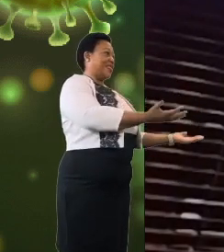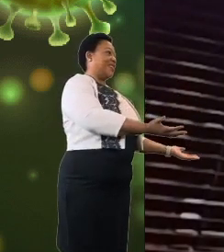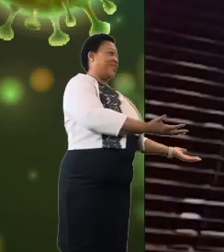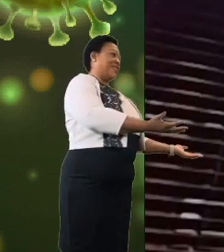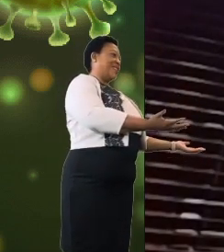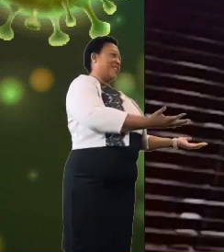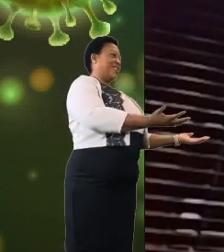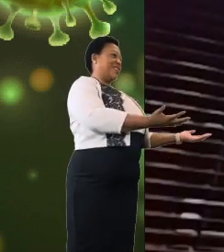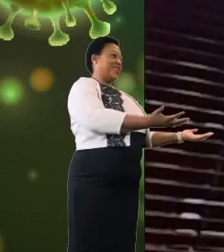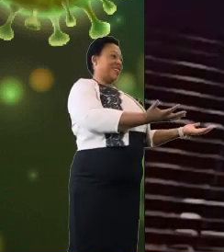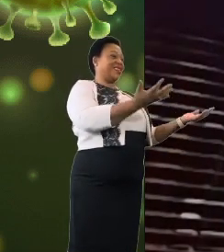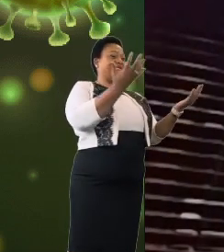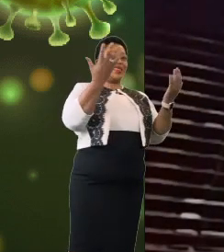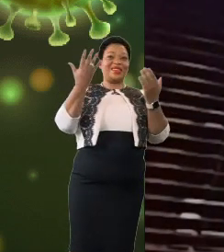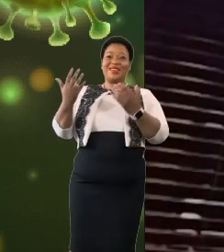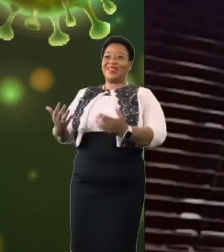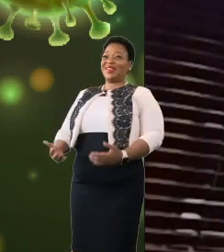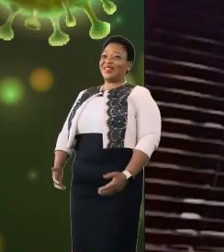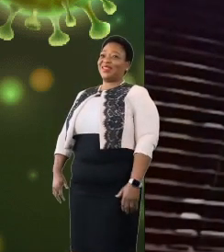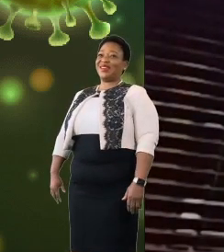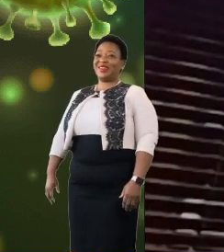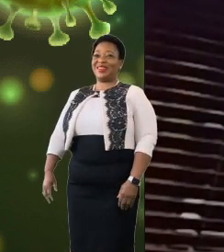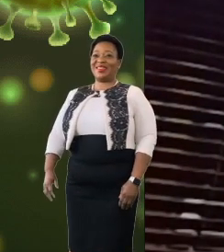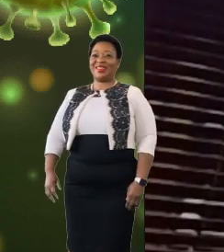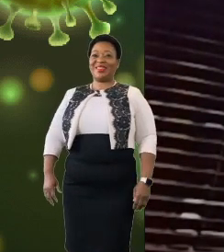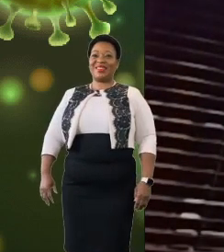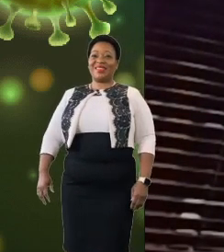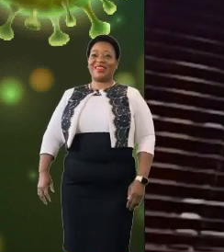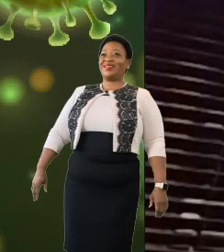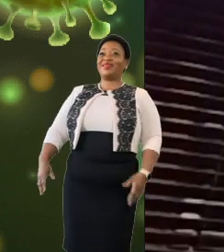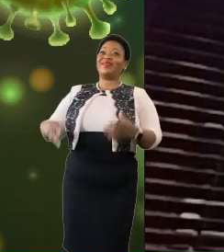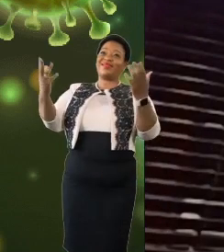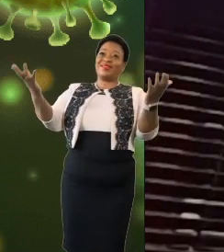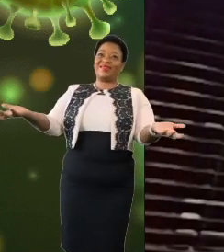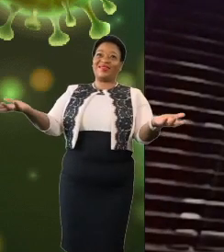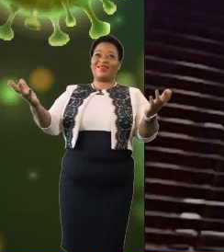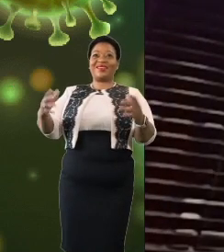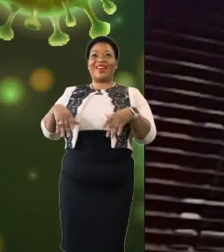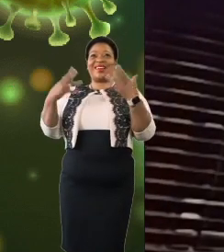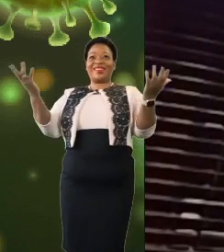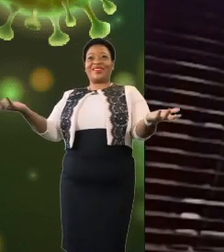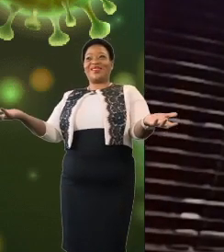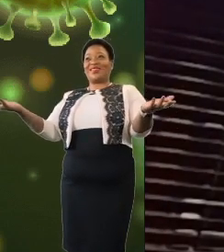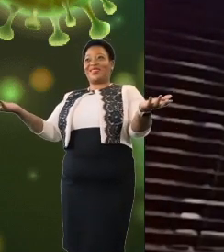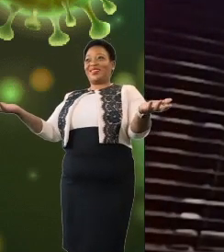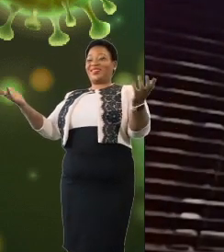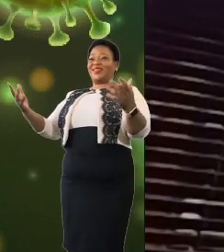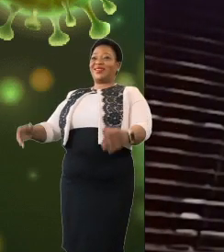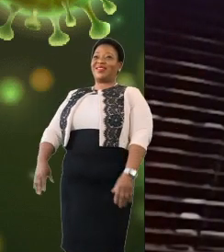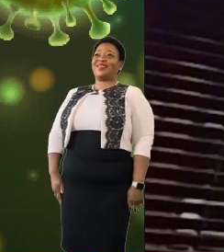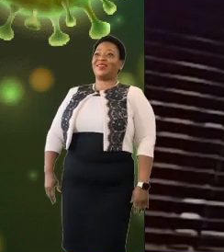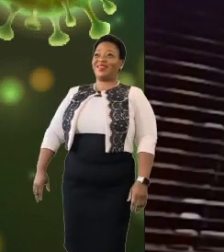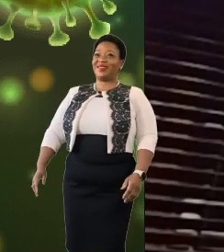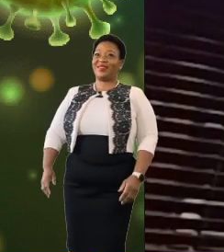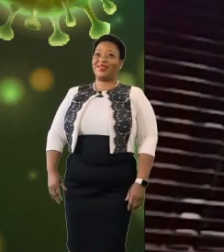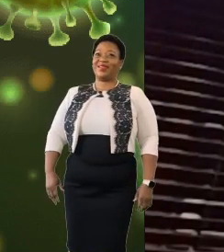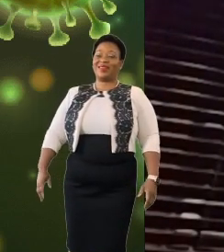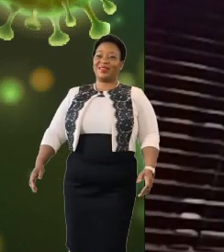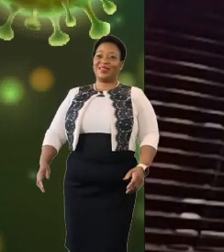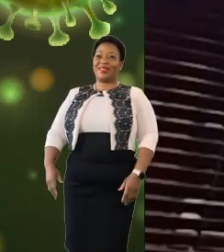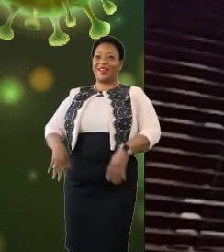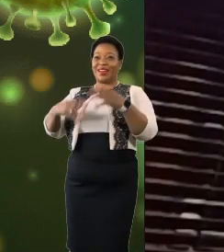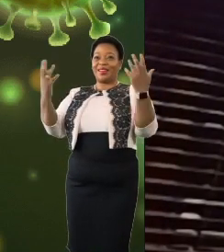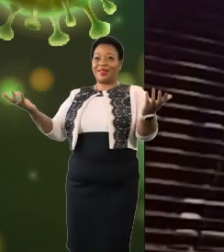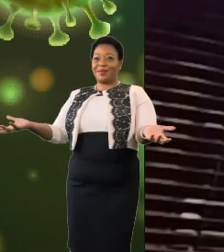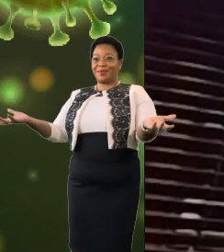that are going out of their way in support of the work that we are doing. And we need then to work together in ensuring that